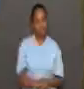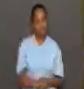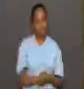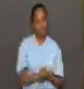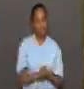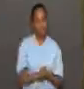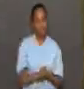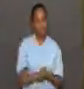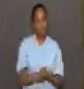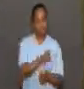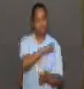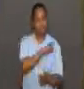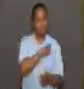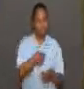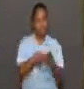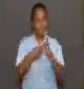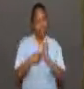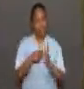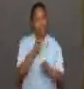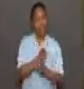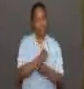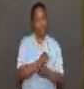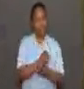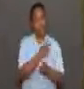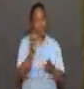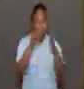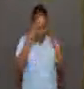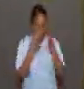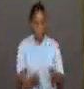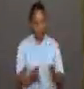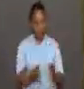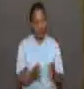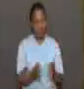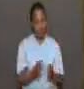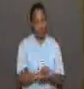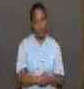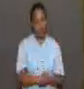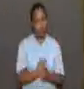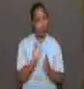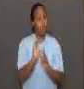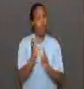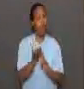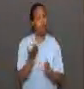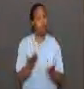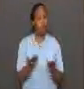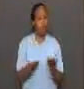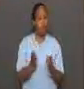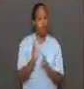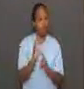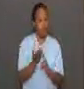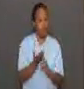police accountable for their decisions. If a situation like a